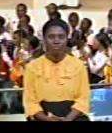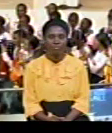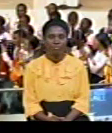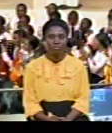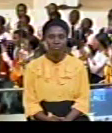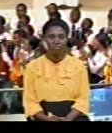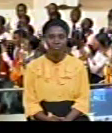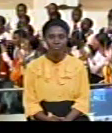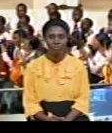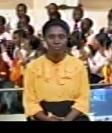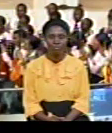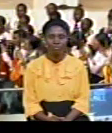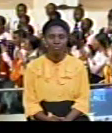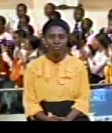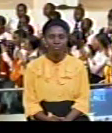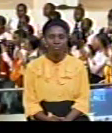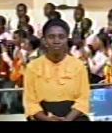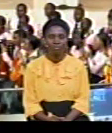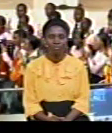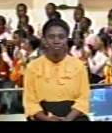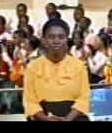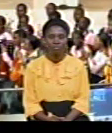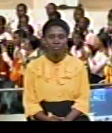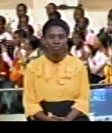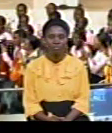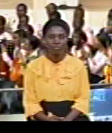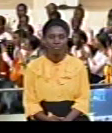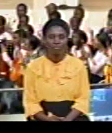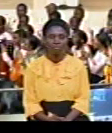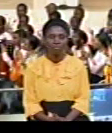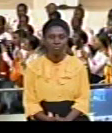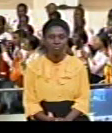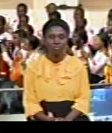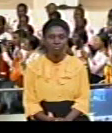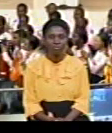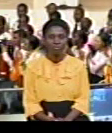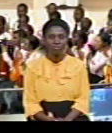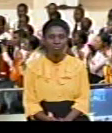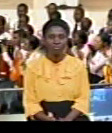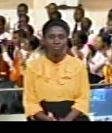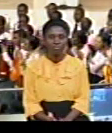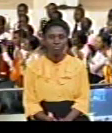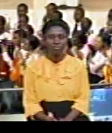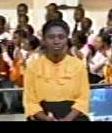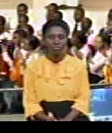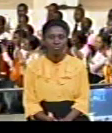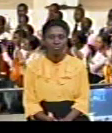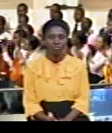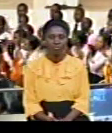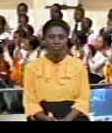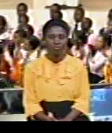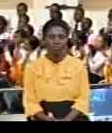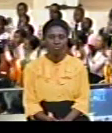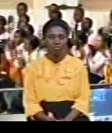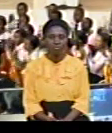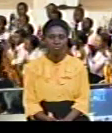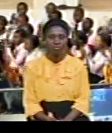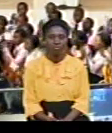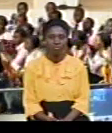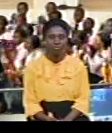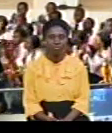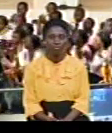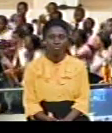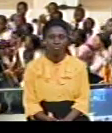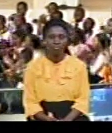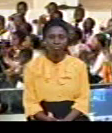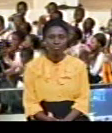find peace at the mercy seat. All your anxiety, all your care, bring to the mercy seat, leave it